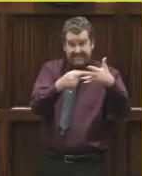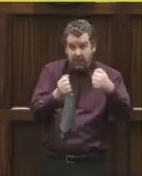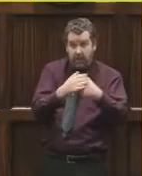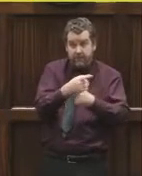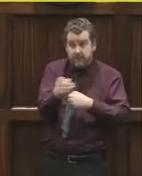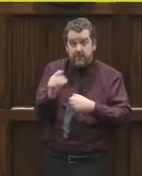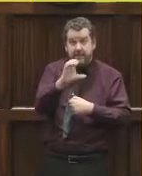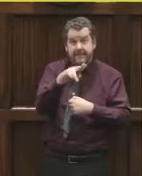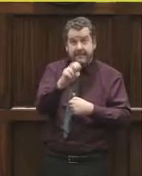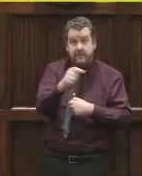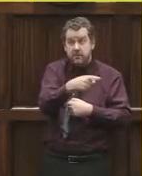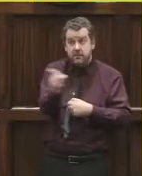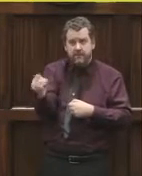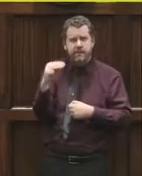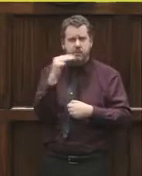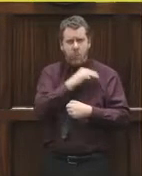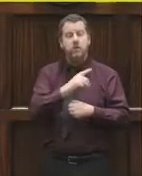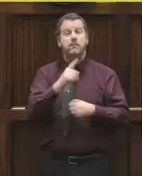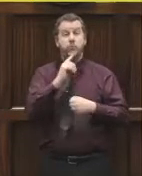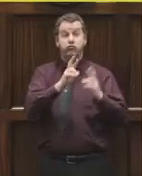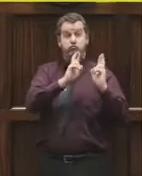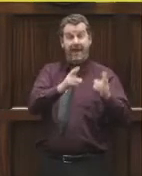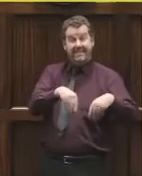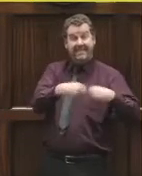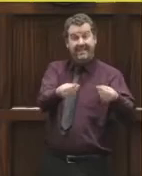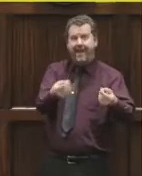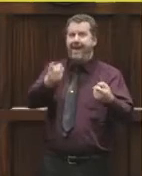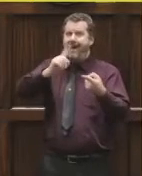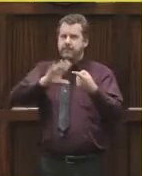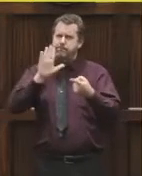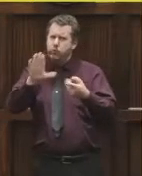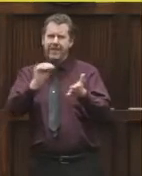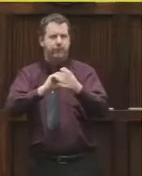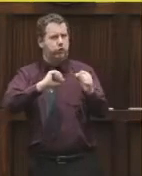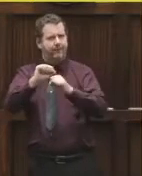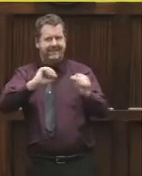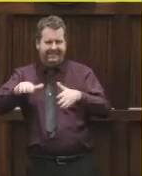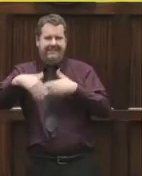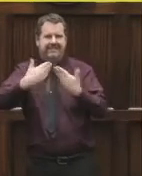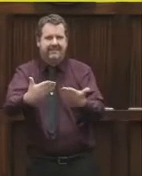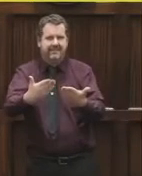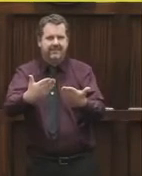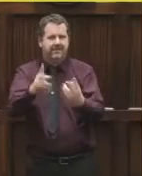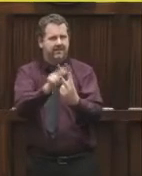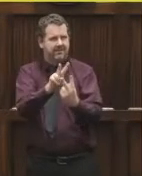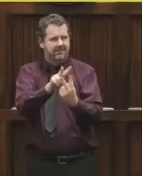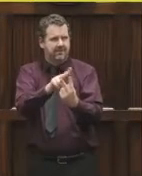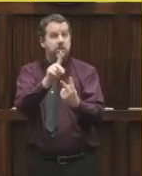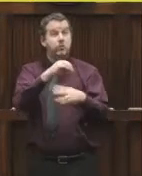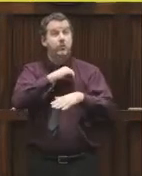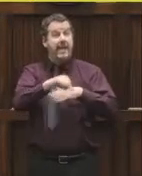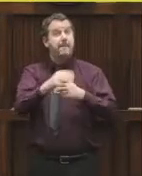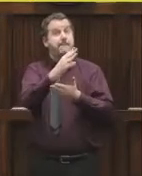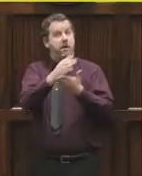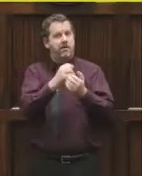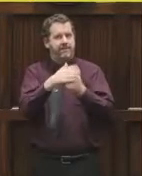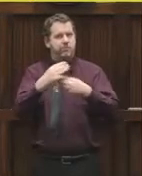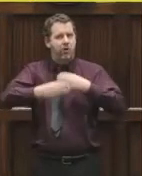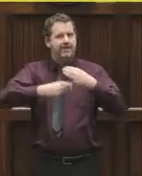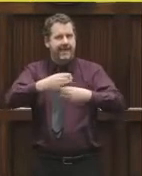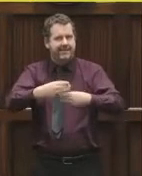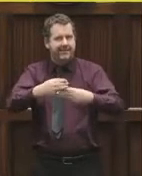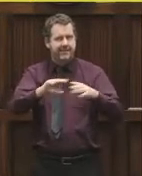also have to have services to back up those rights. And we'll say today it's part of that debate, it's part of that